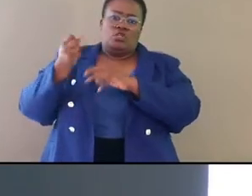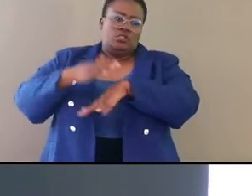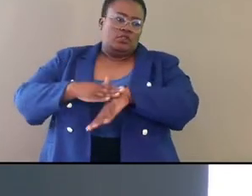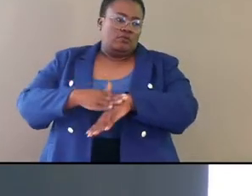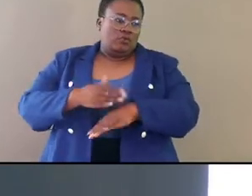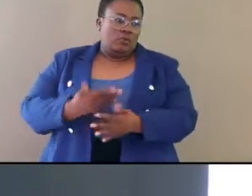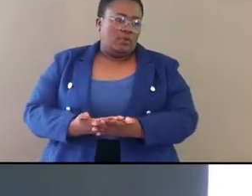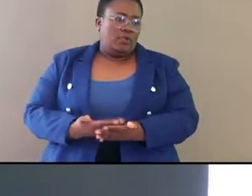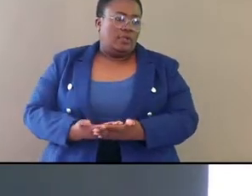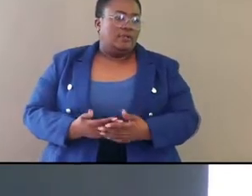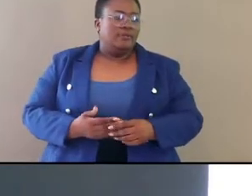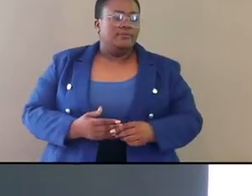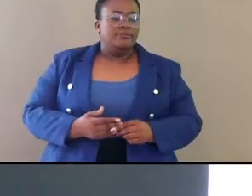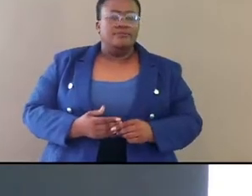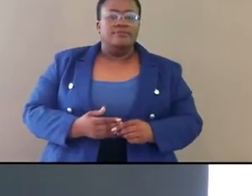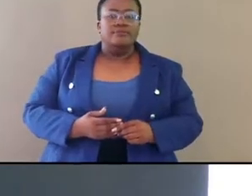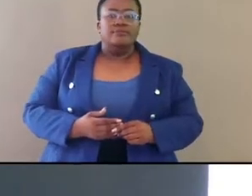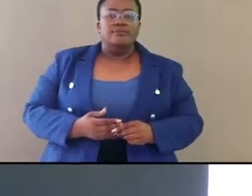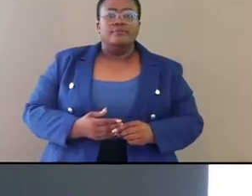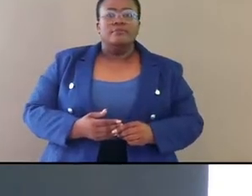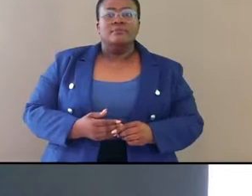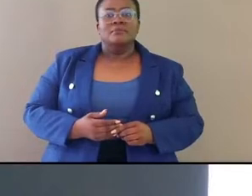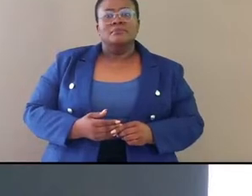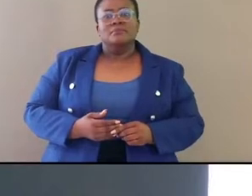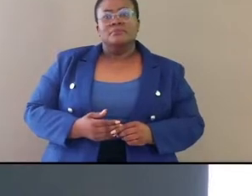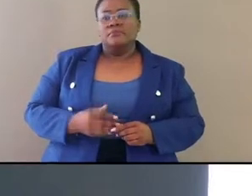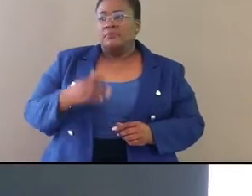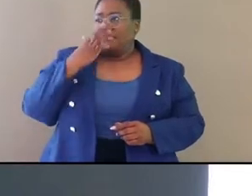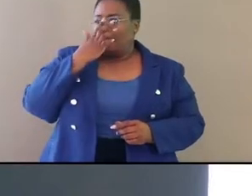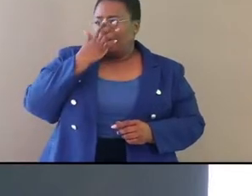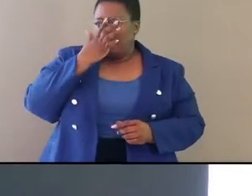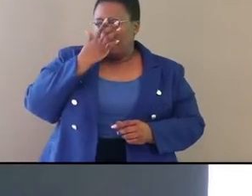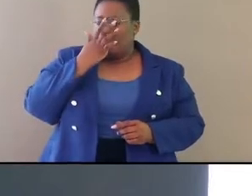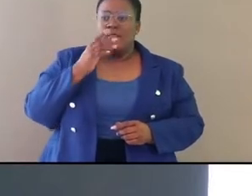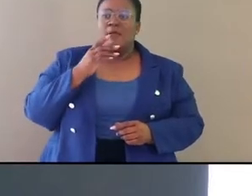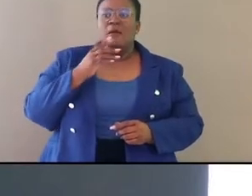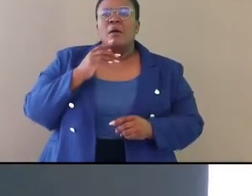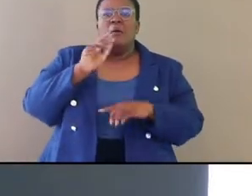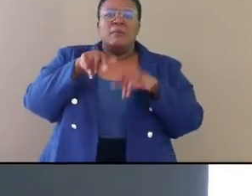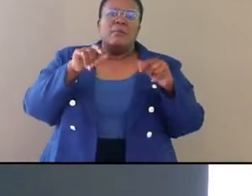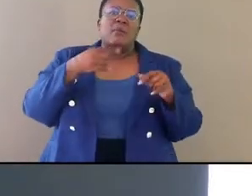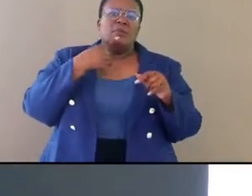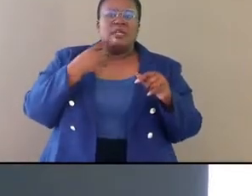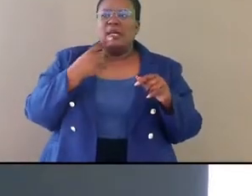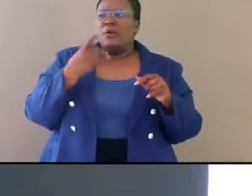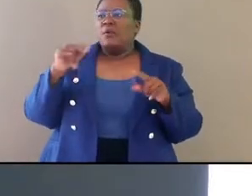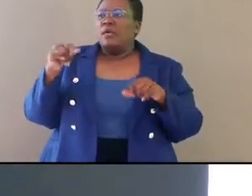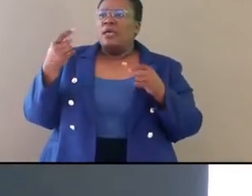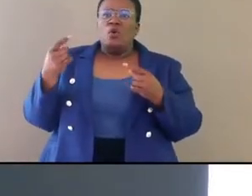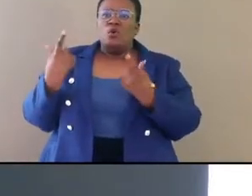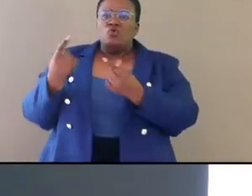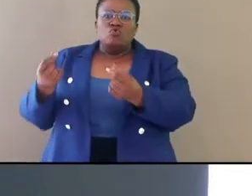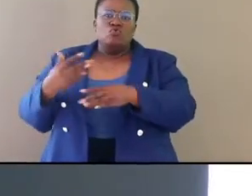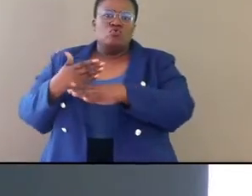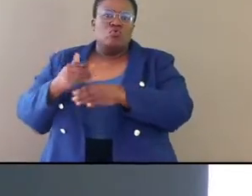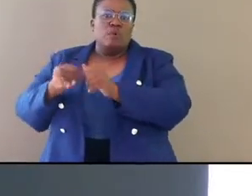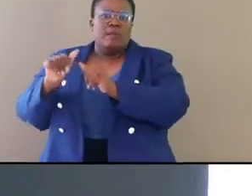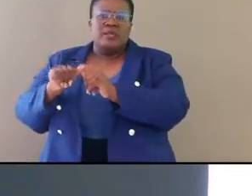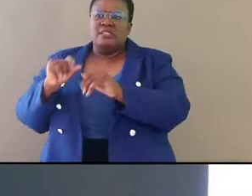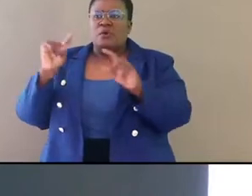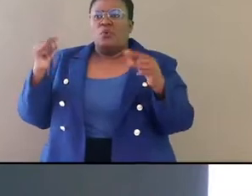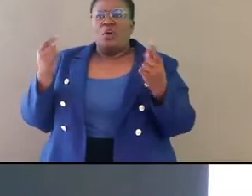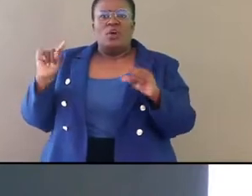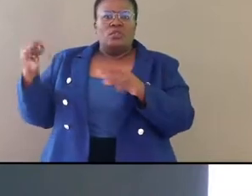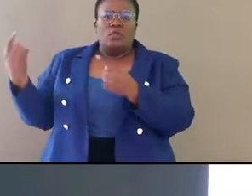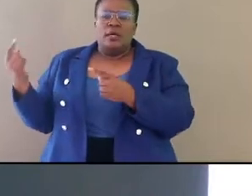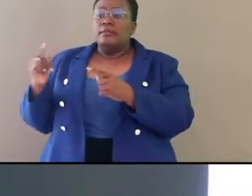So I want to start there because I think there really is this fallacy that we cannot afford to do better. And if the slides aren't working I